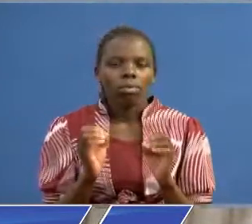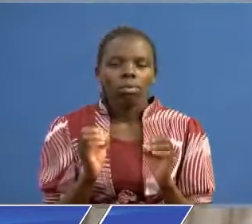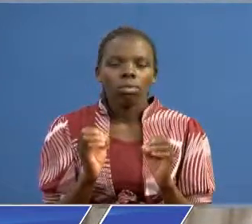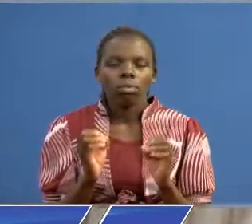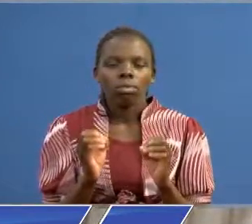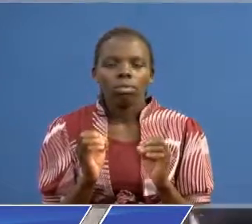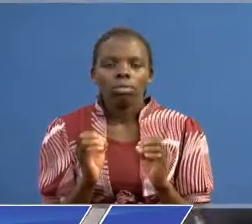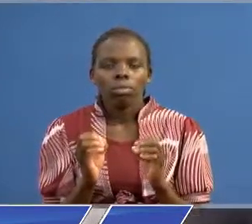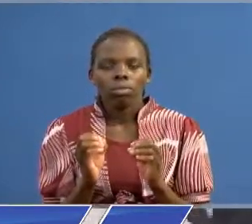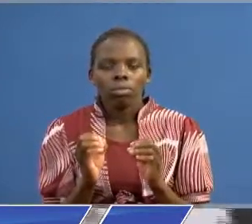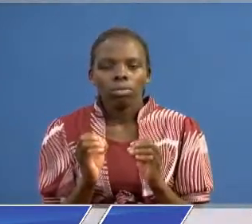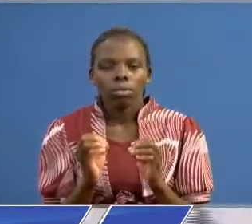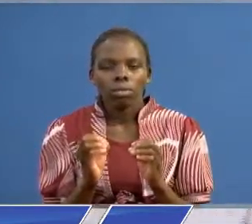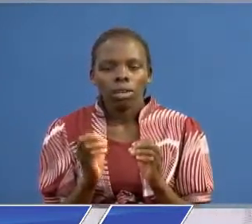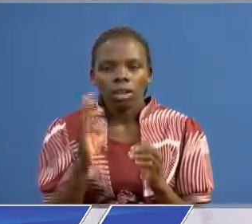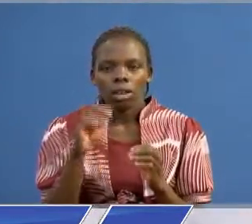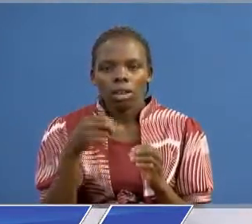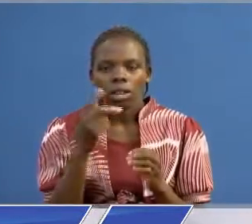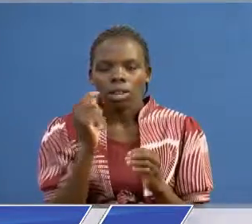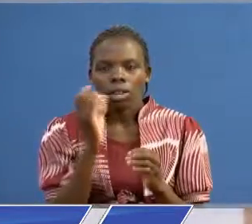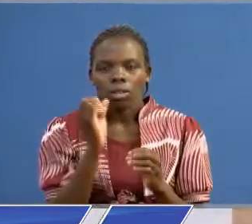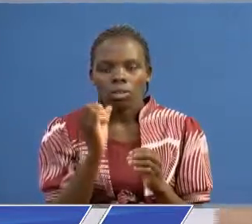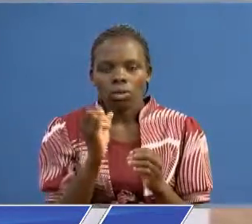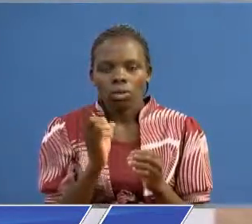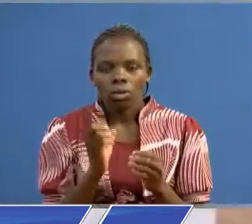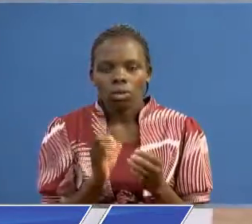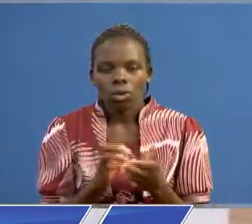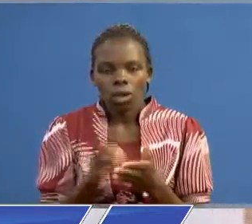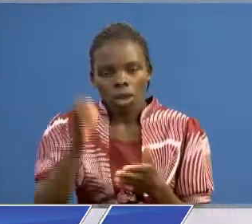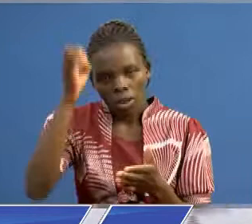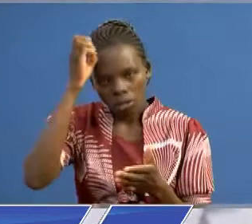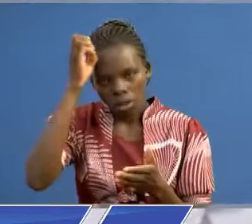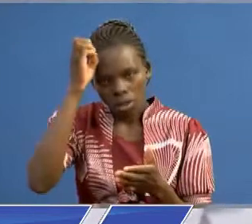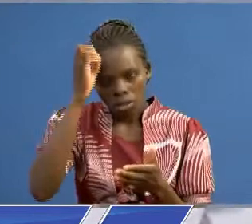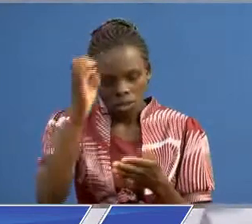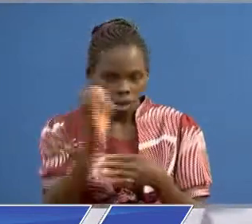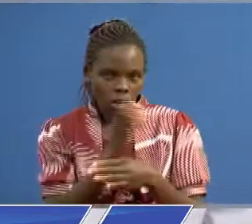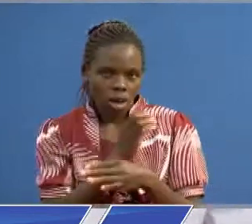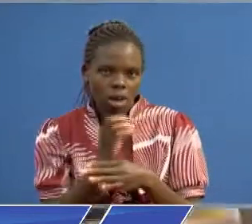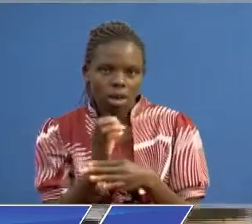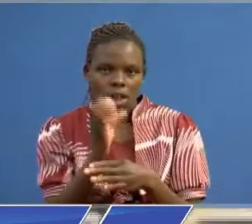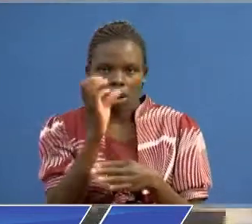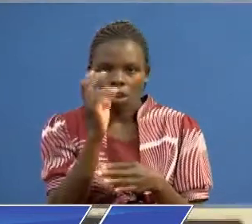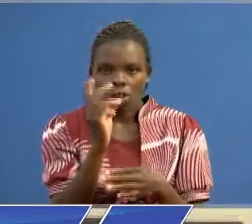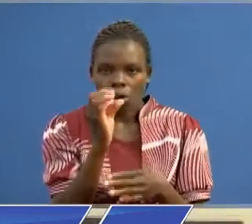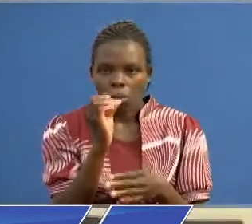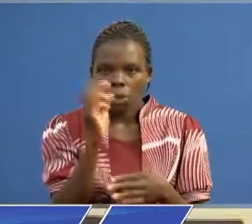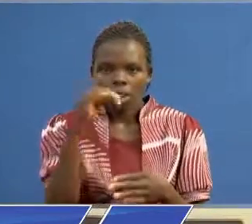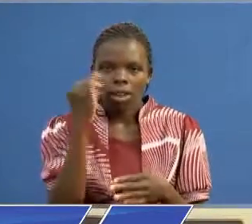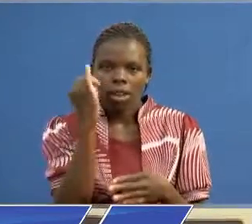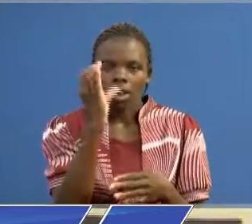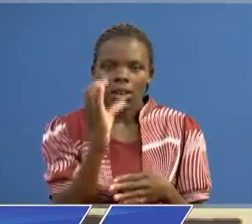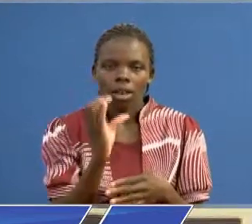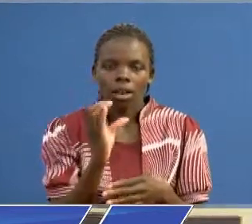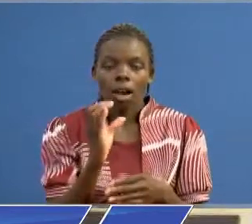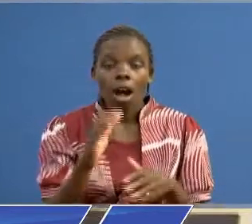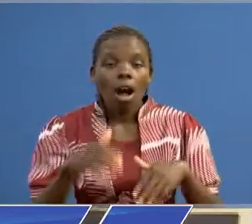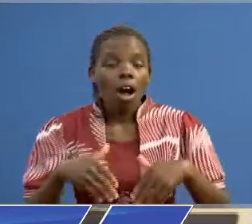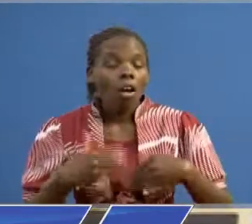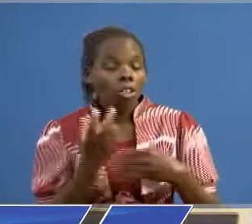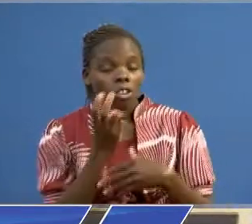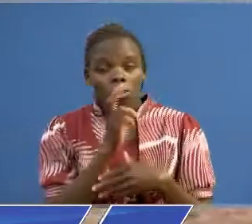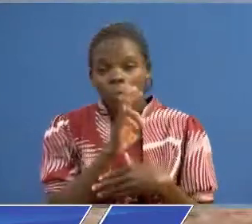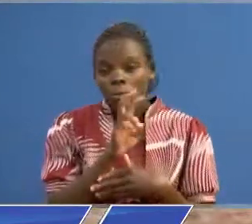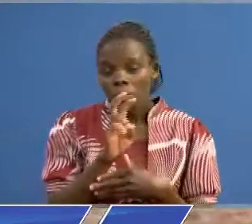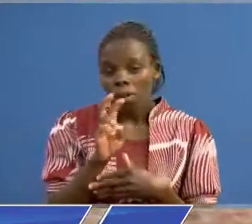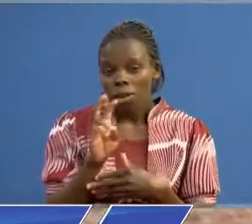in initiatives and related to their academic careers. Dominic Obonge narrates how the supervisors, accompanied by